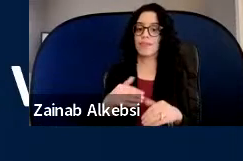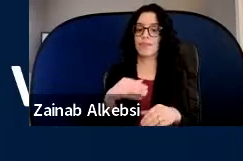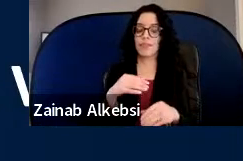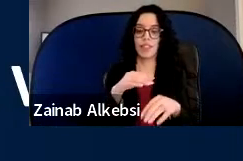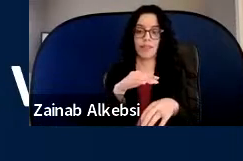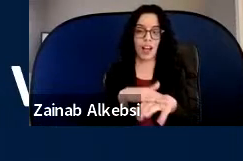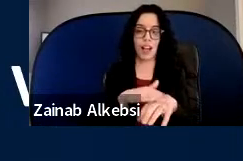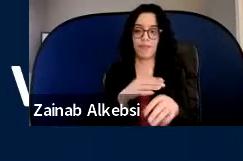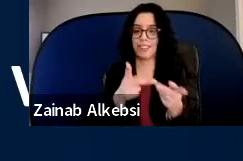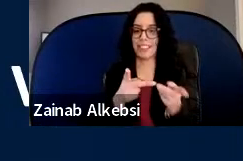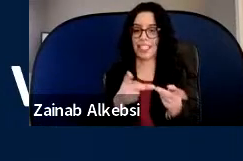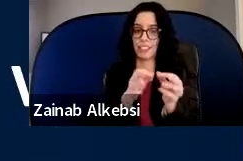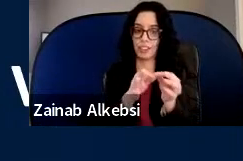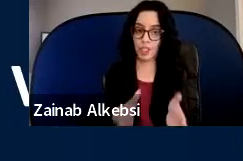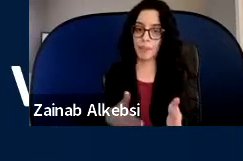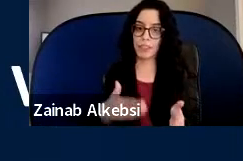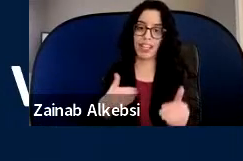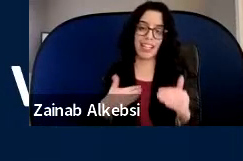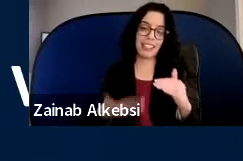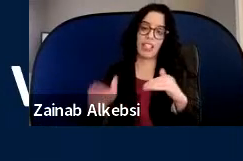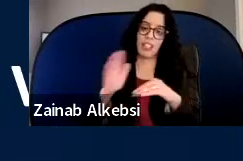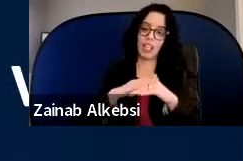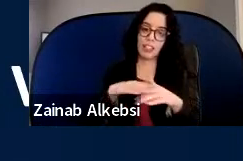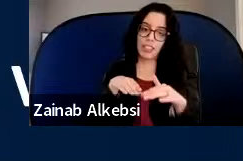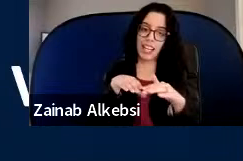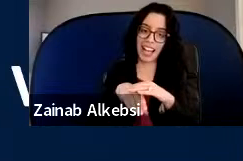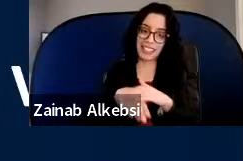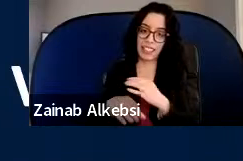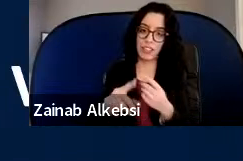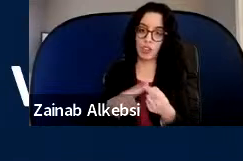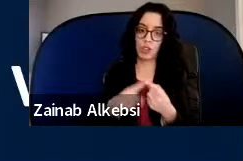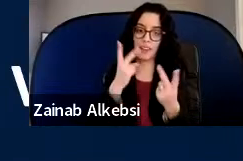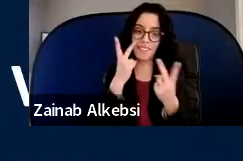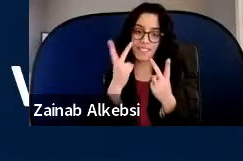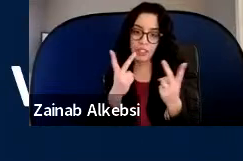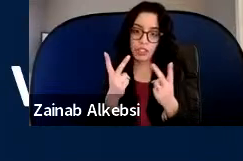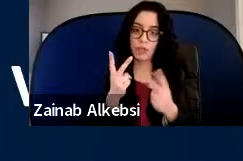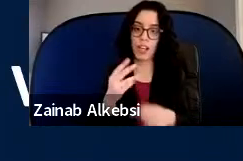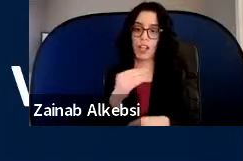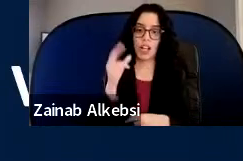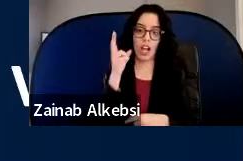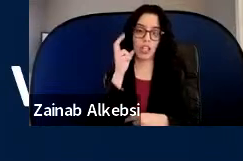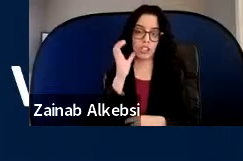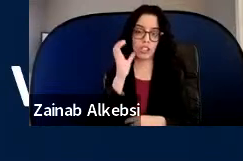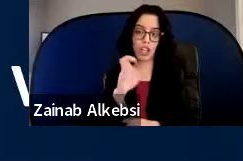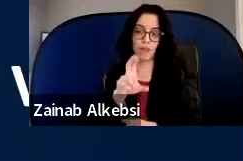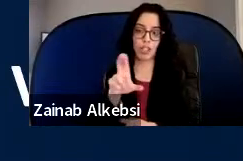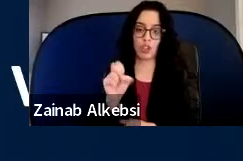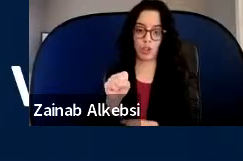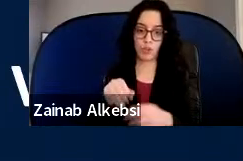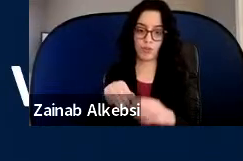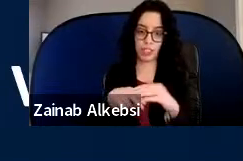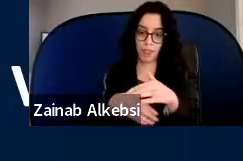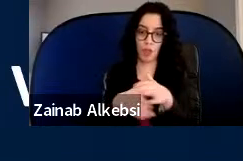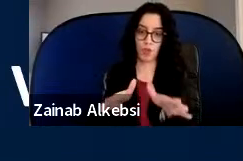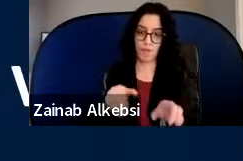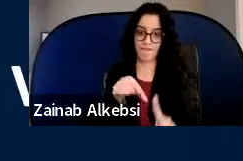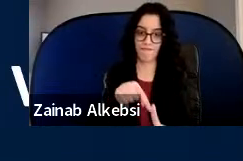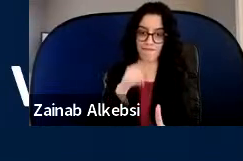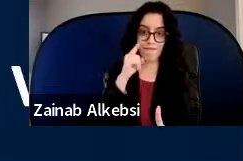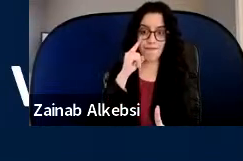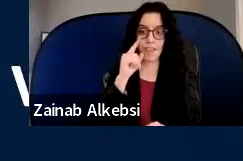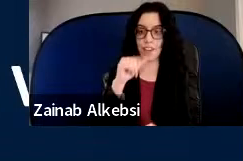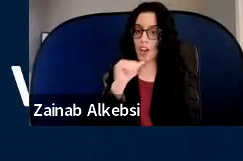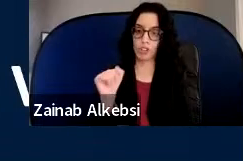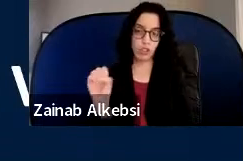mentioned, interpreters can be much more mobile in the examination room. They've also got access to visible